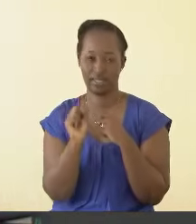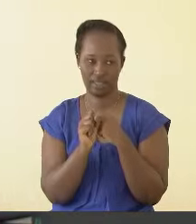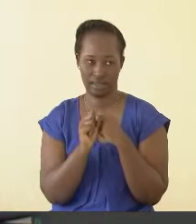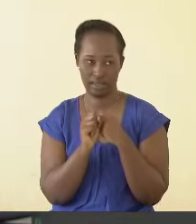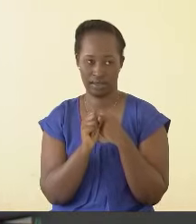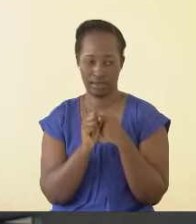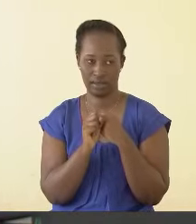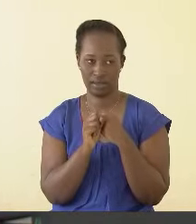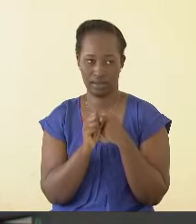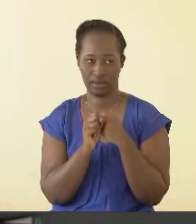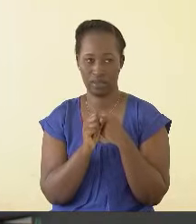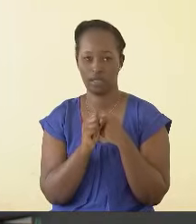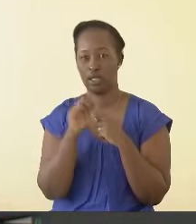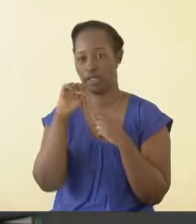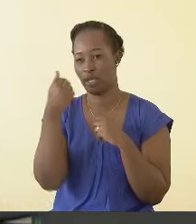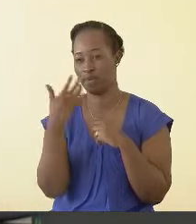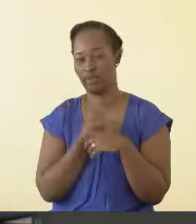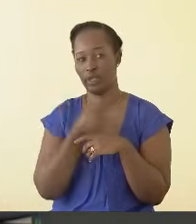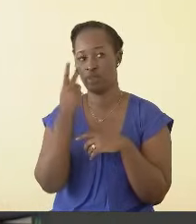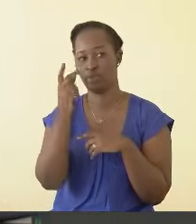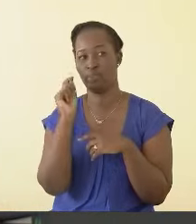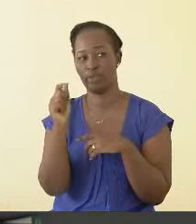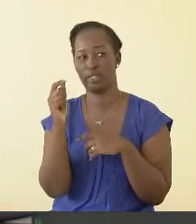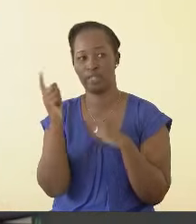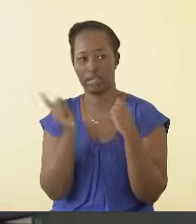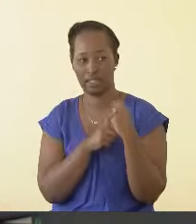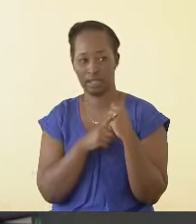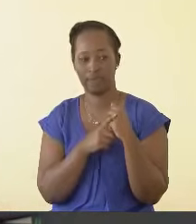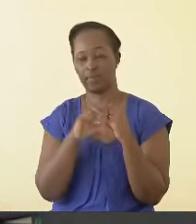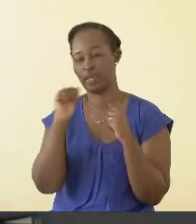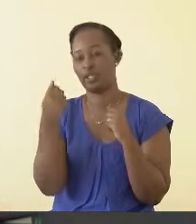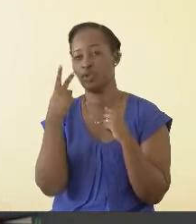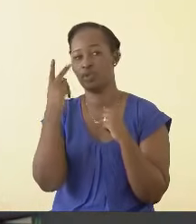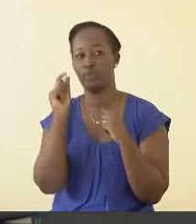outflows. Here we have 2.6, 2,600,000,